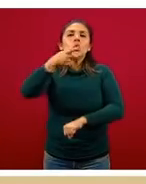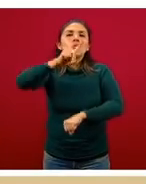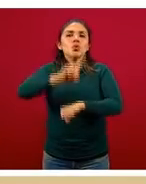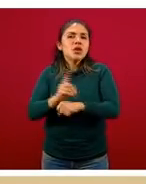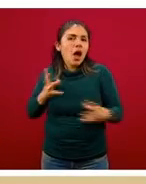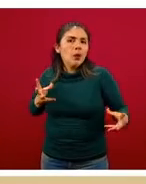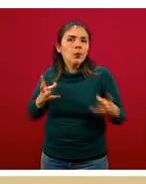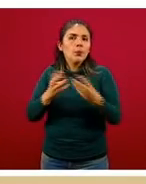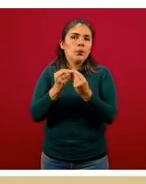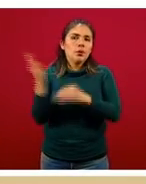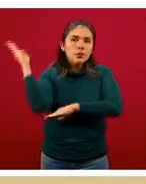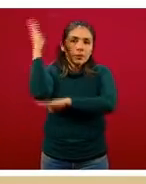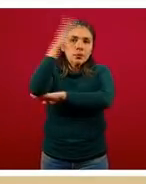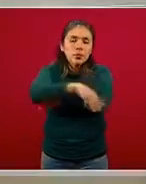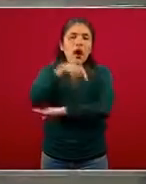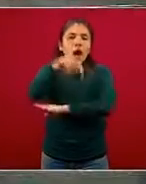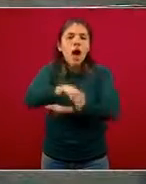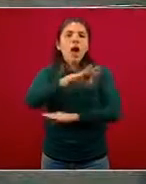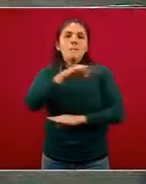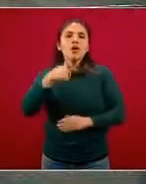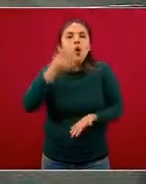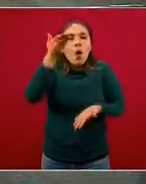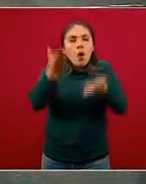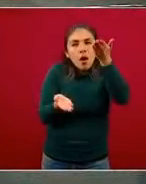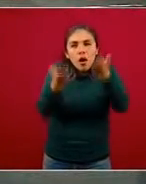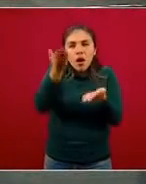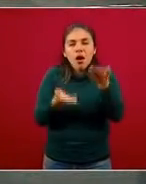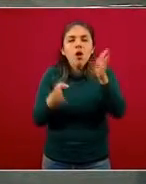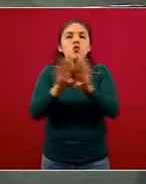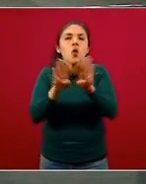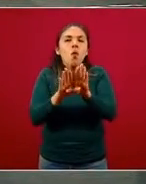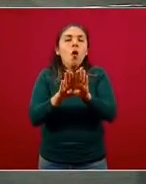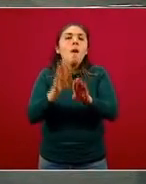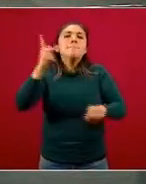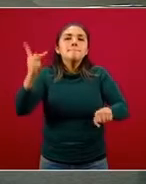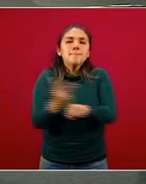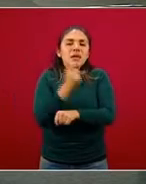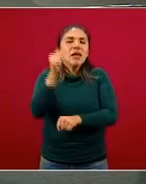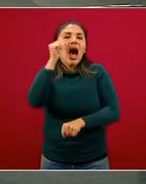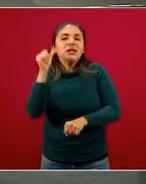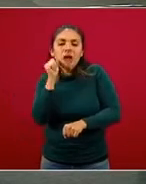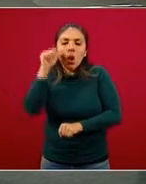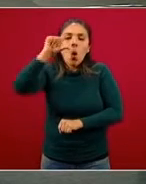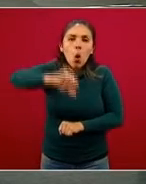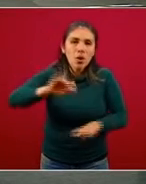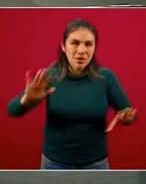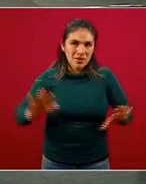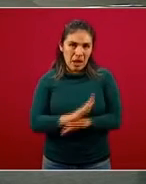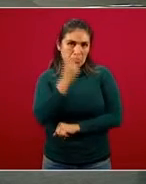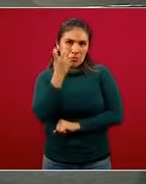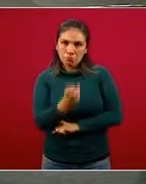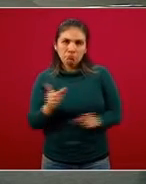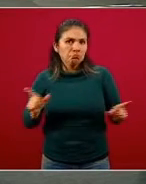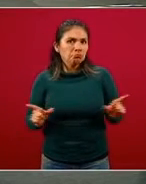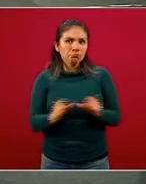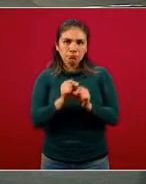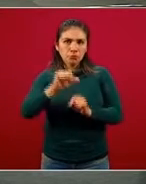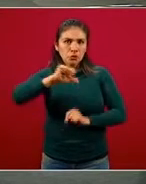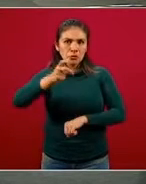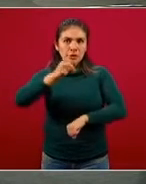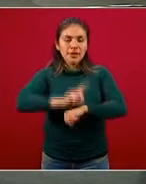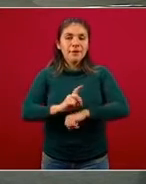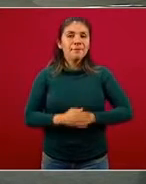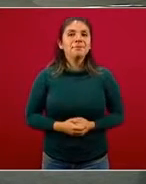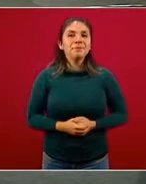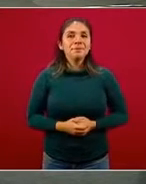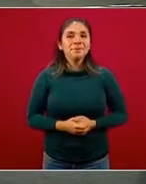So basically, we're looking at the data of all that was of the total data that was reported during 24-hour period. So that is